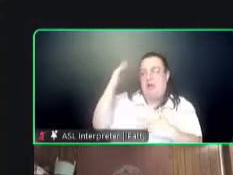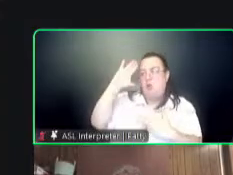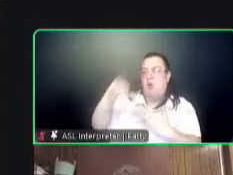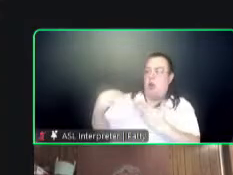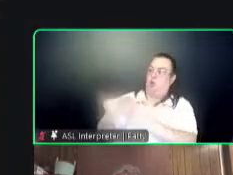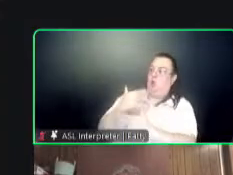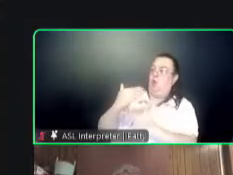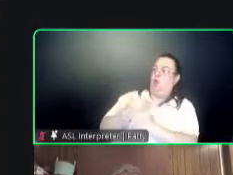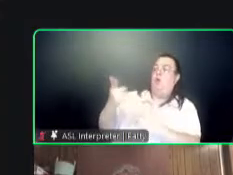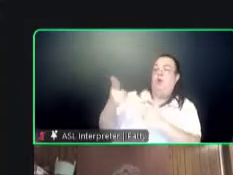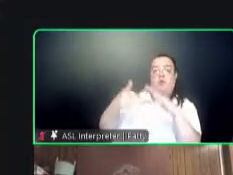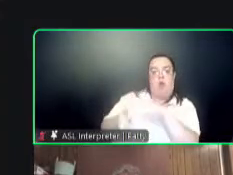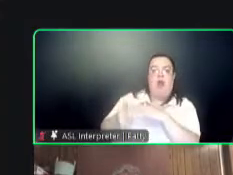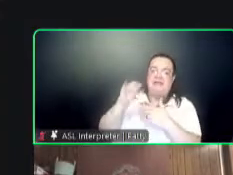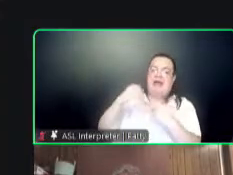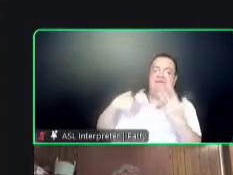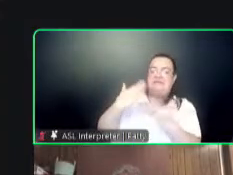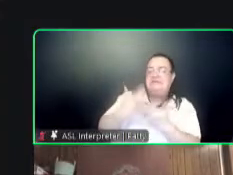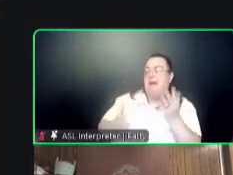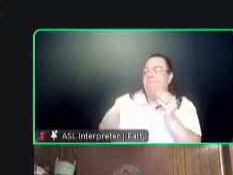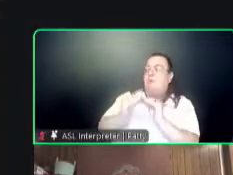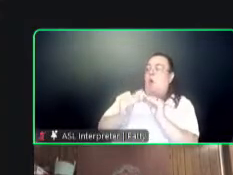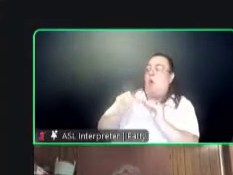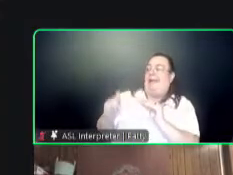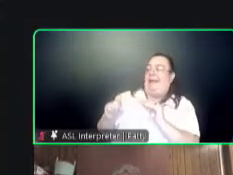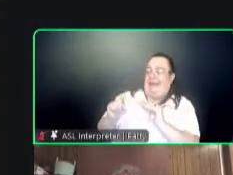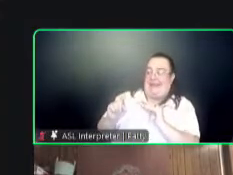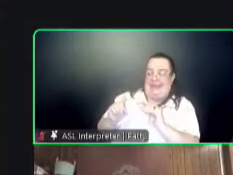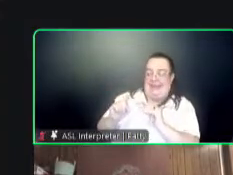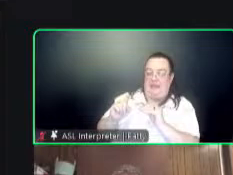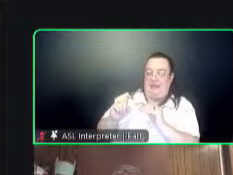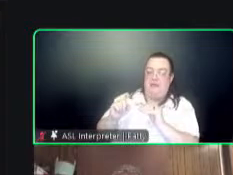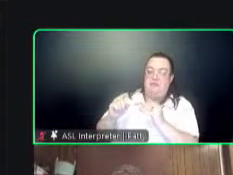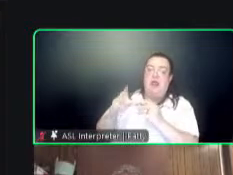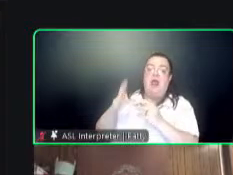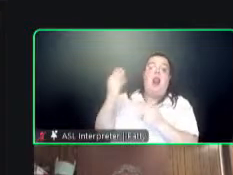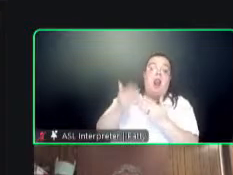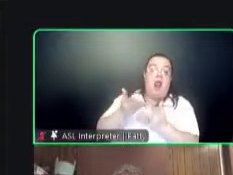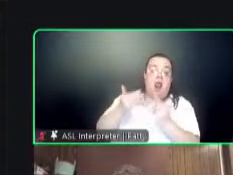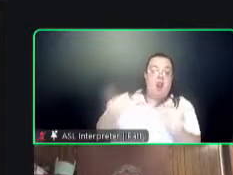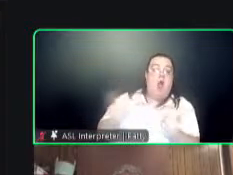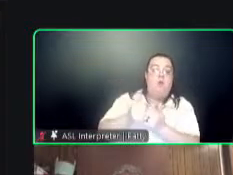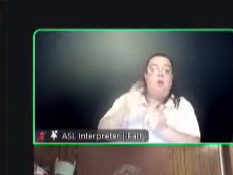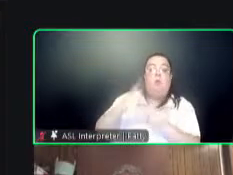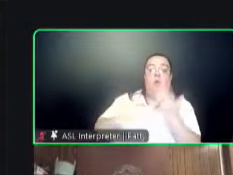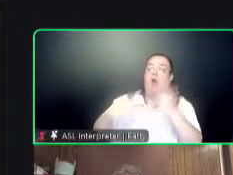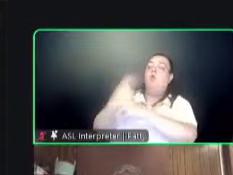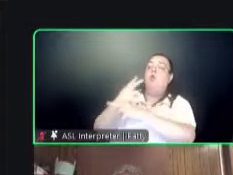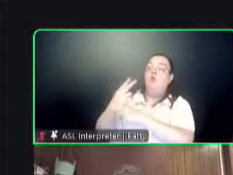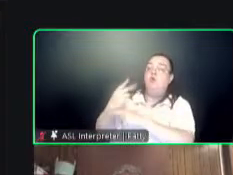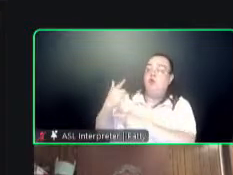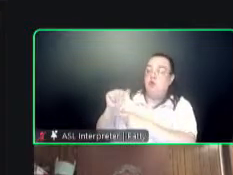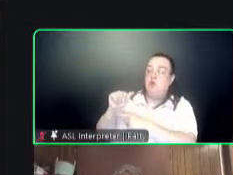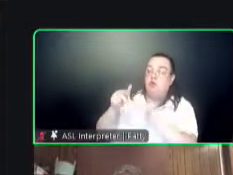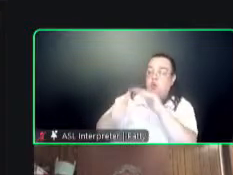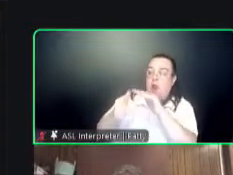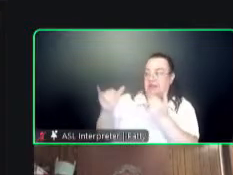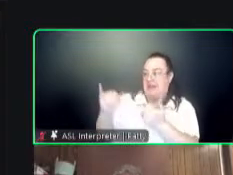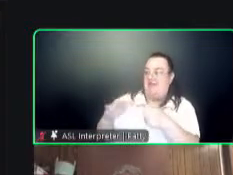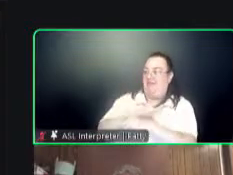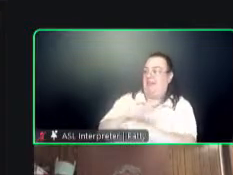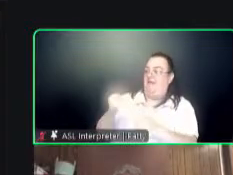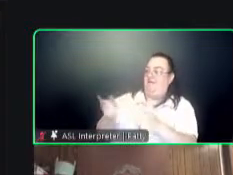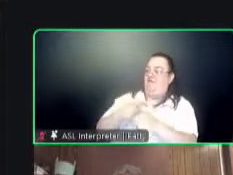that I think we need. That along with the garage consumables as well. So, for instance, just filling up our first reserve tanks of